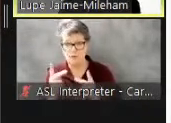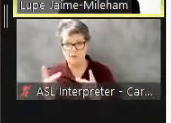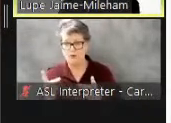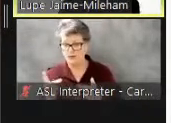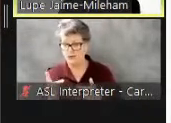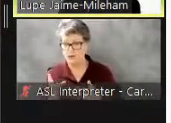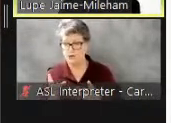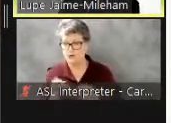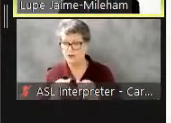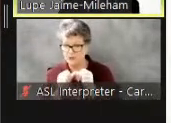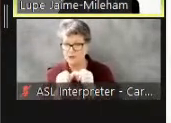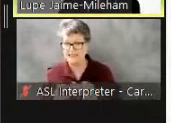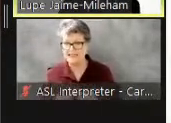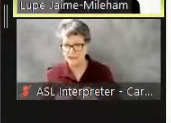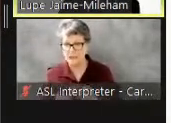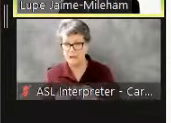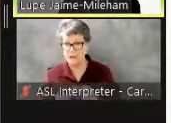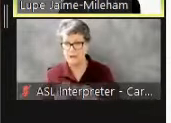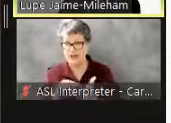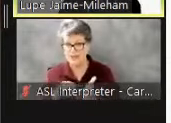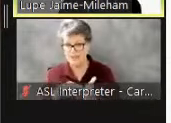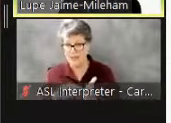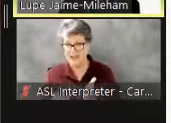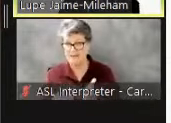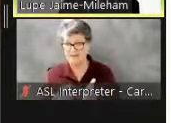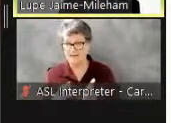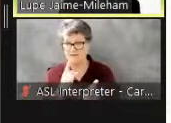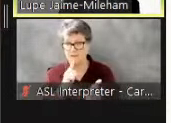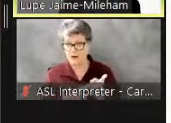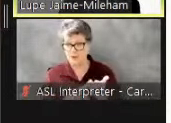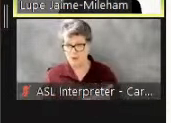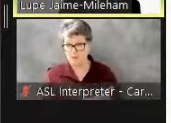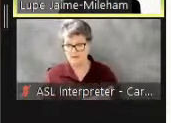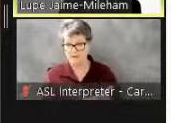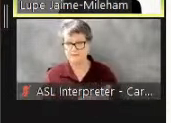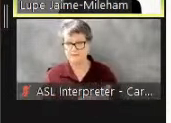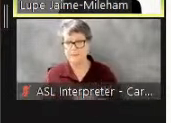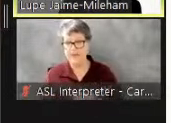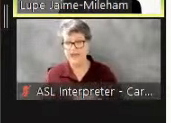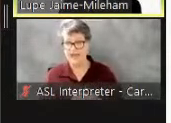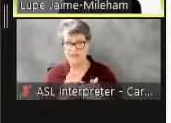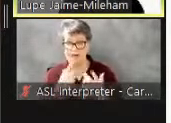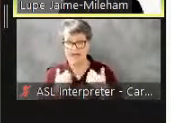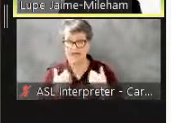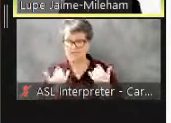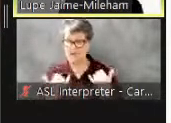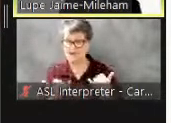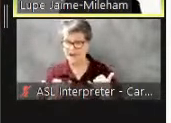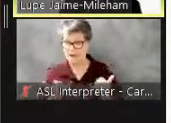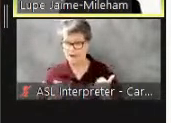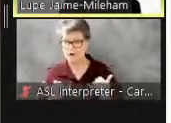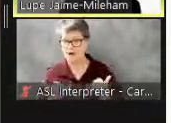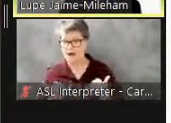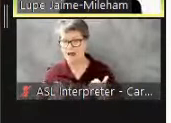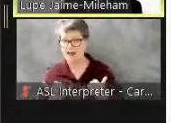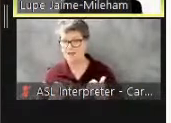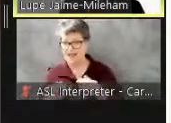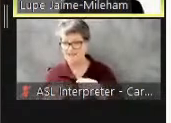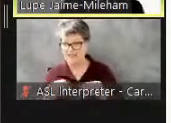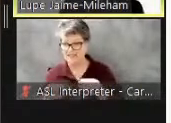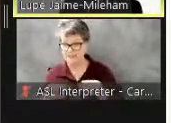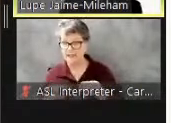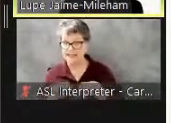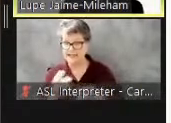to continuing the payment and enrollment. So as it stands now, that flexibility would